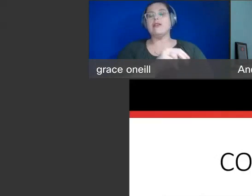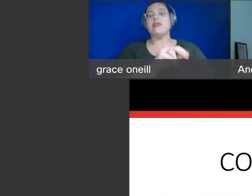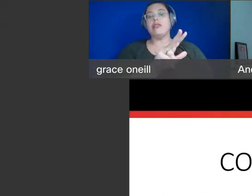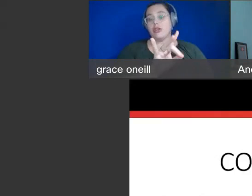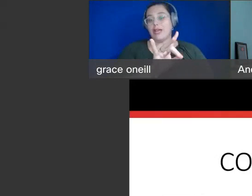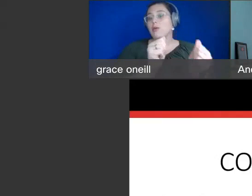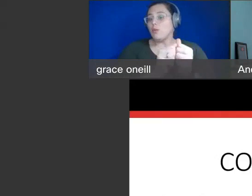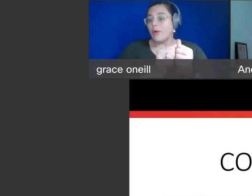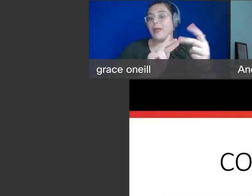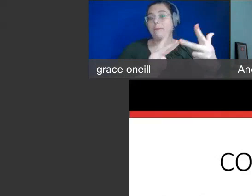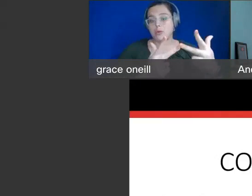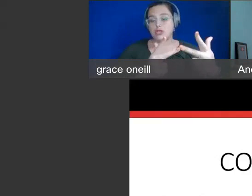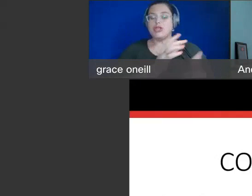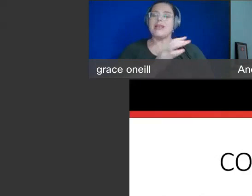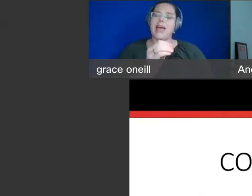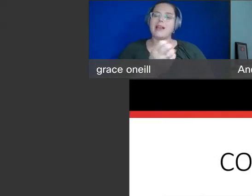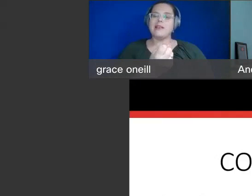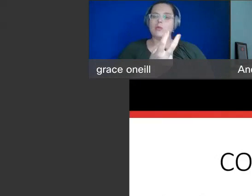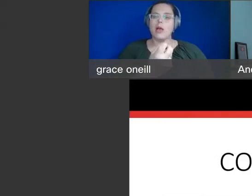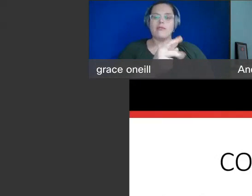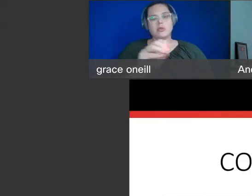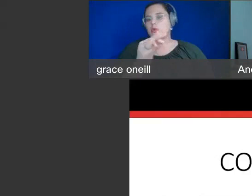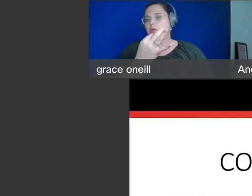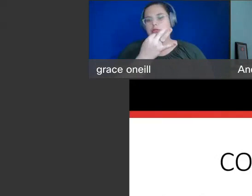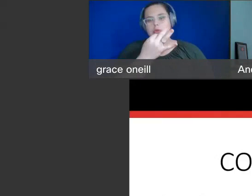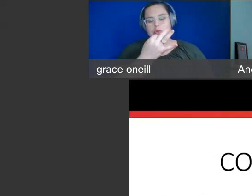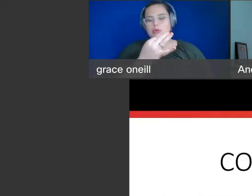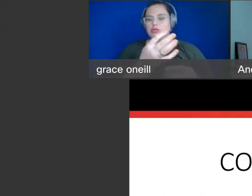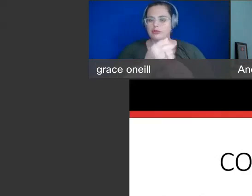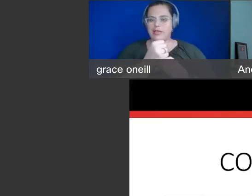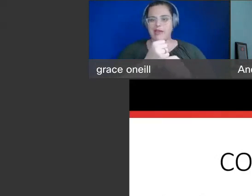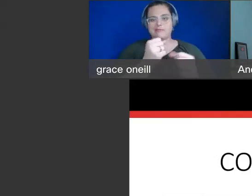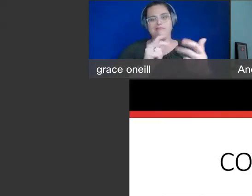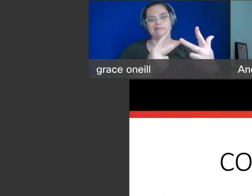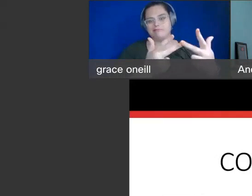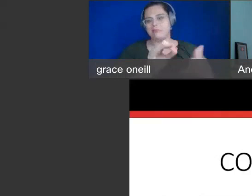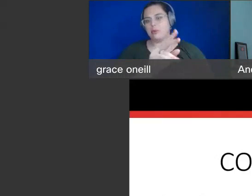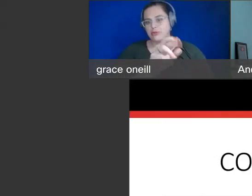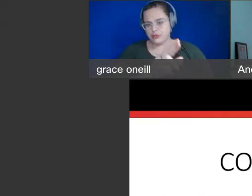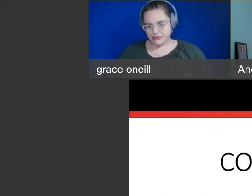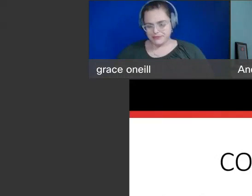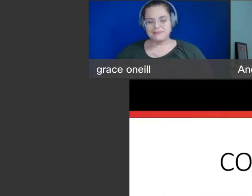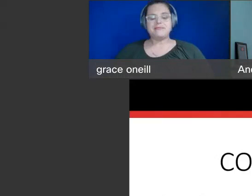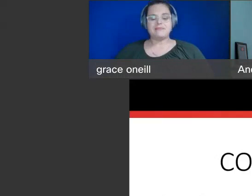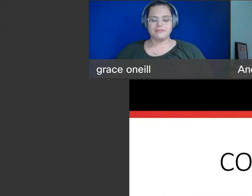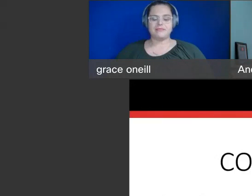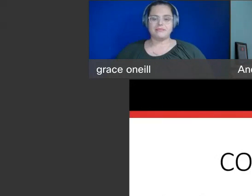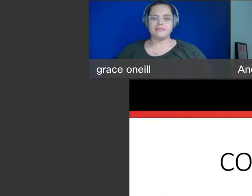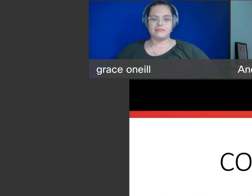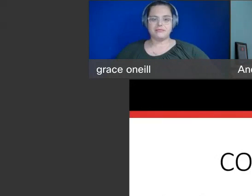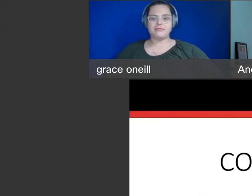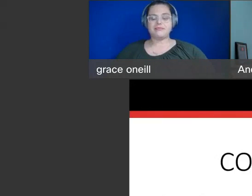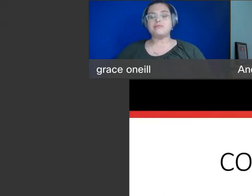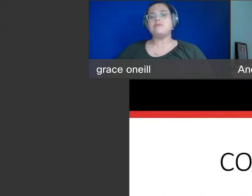was too soon to get their booster. 24 had had